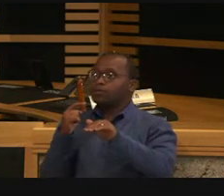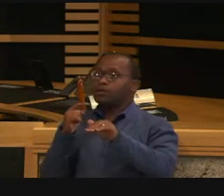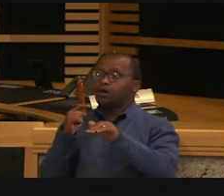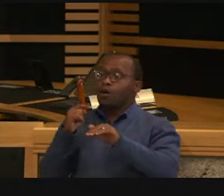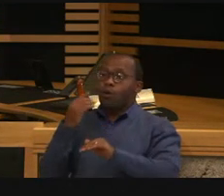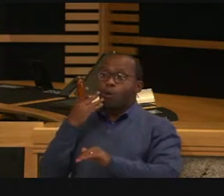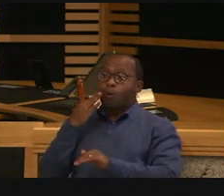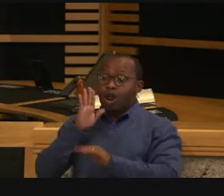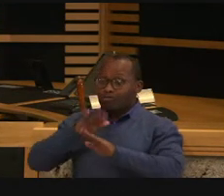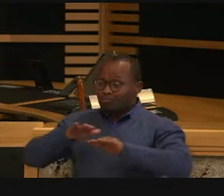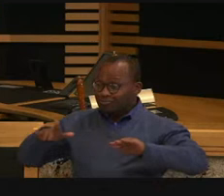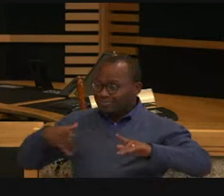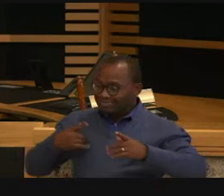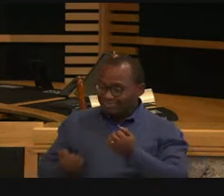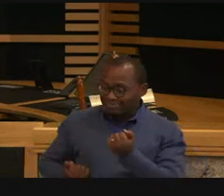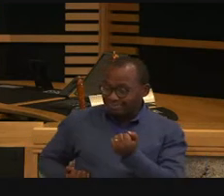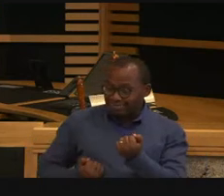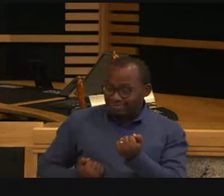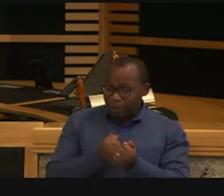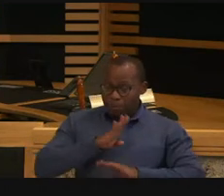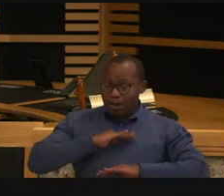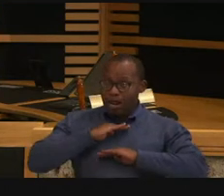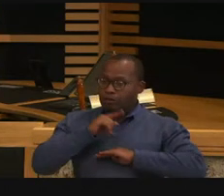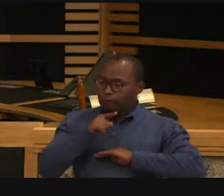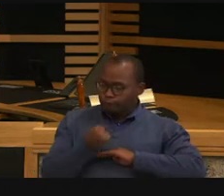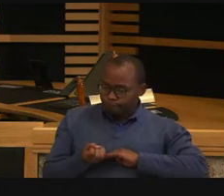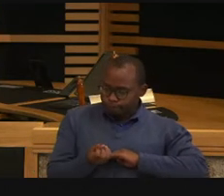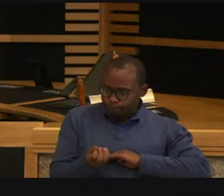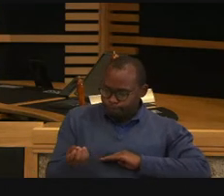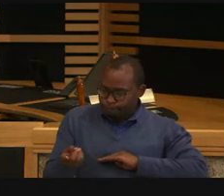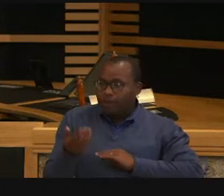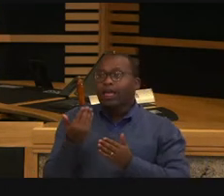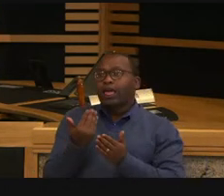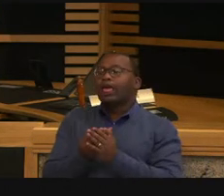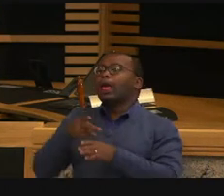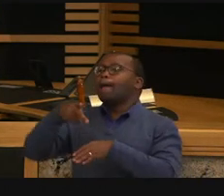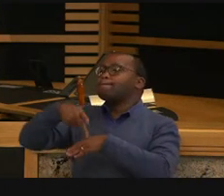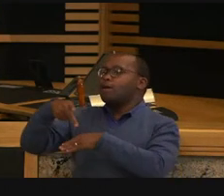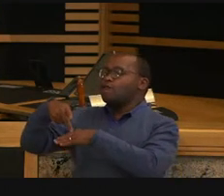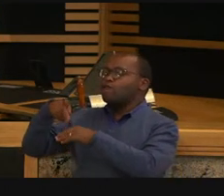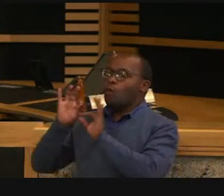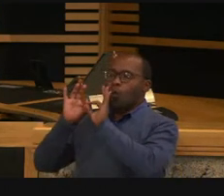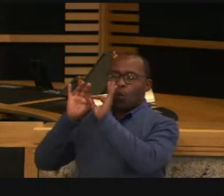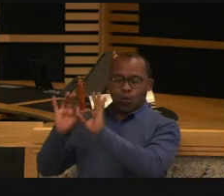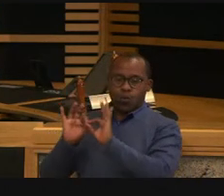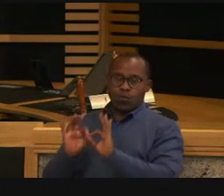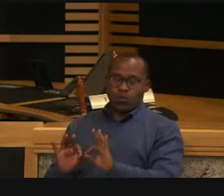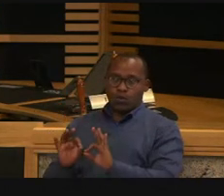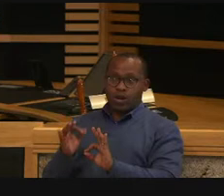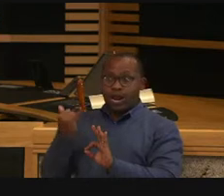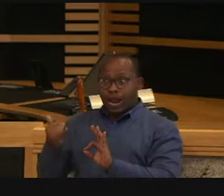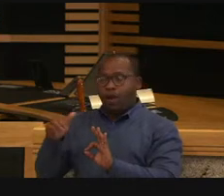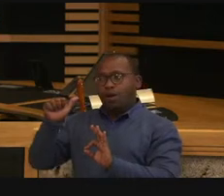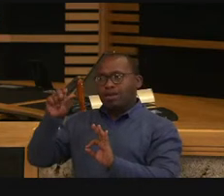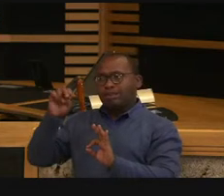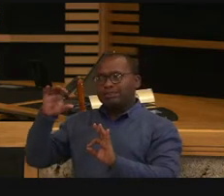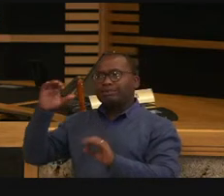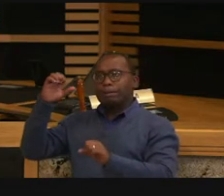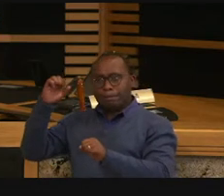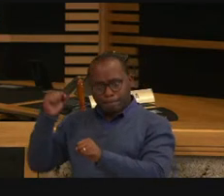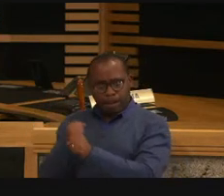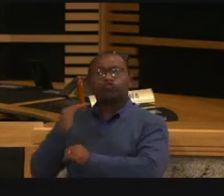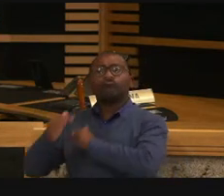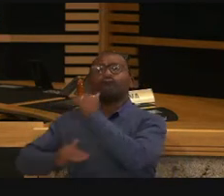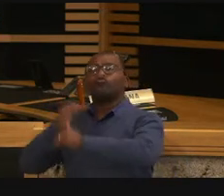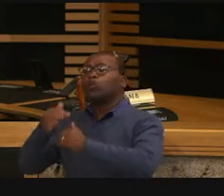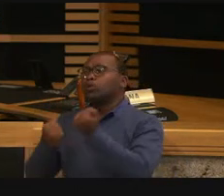supported, then they tend to perform better, and the ANC government must continue to realize these policy imperatives.